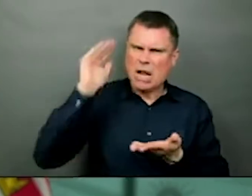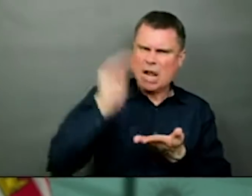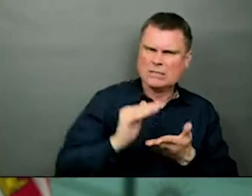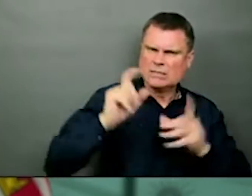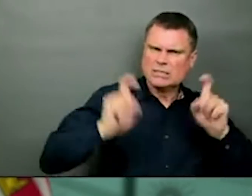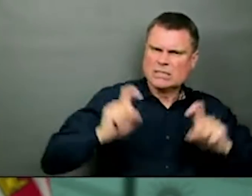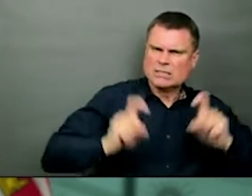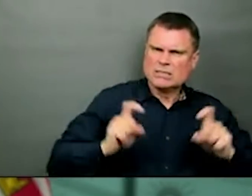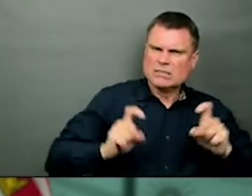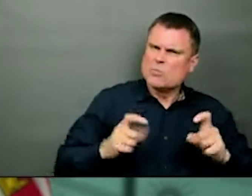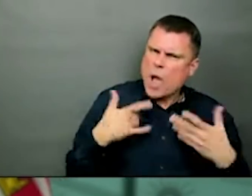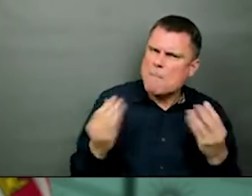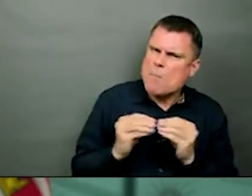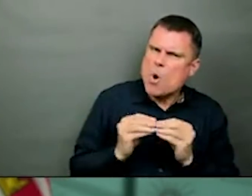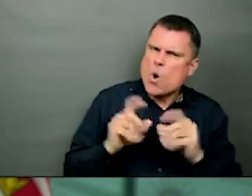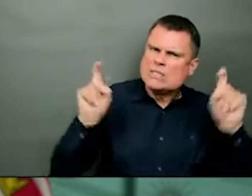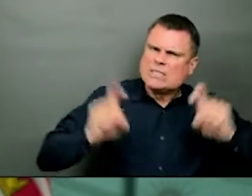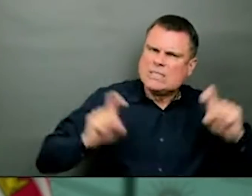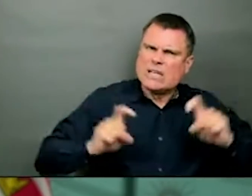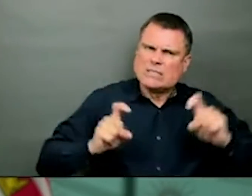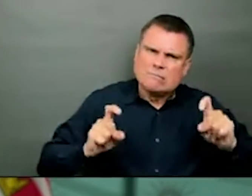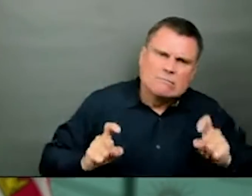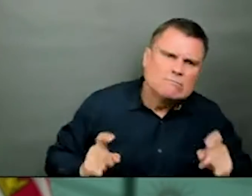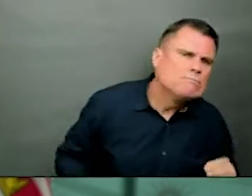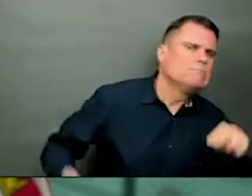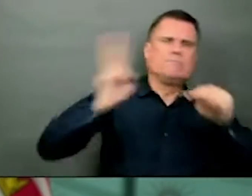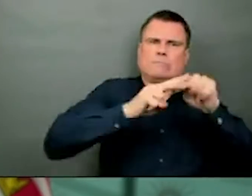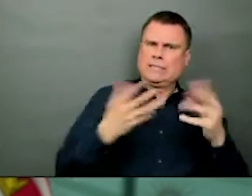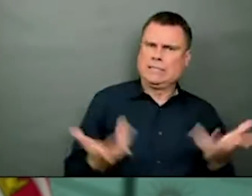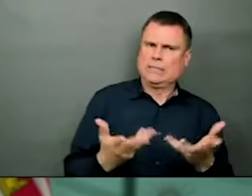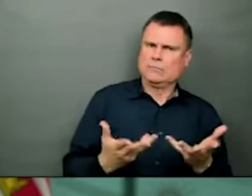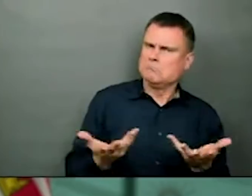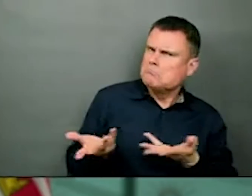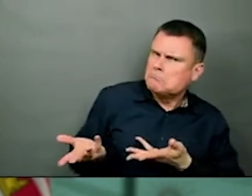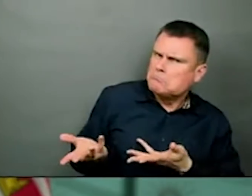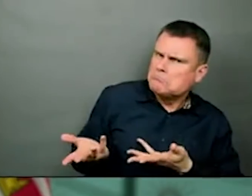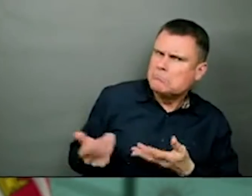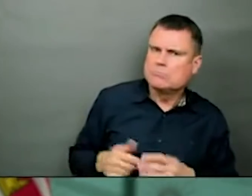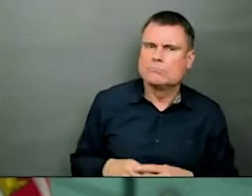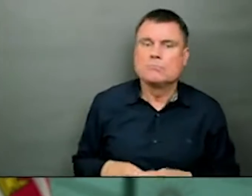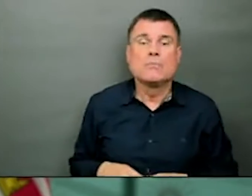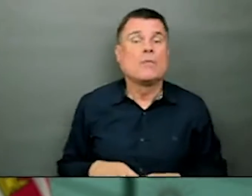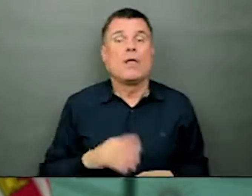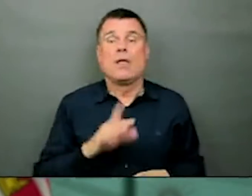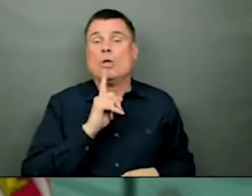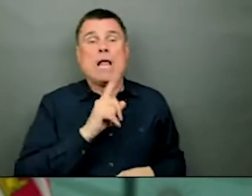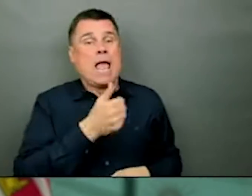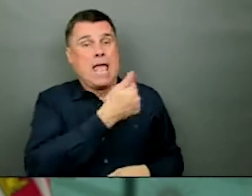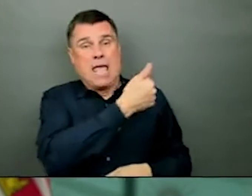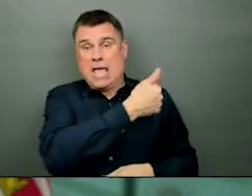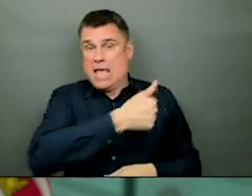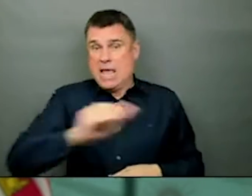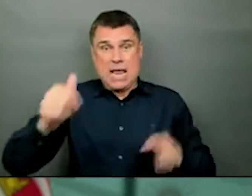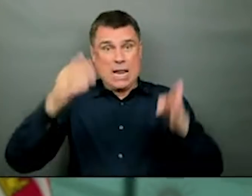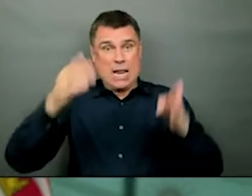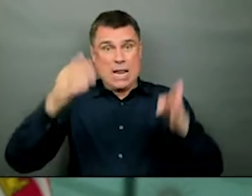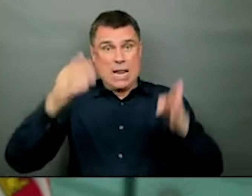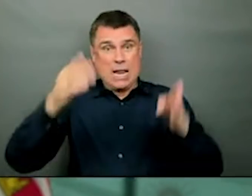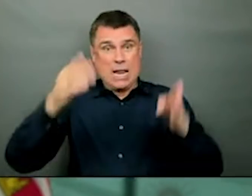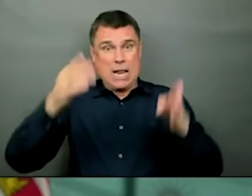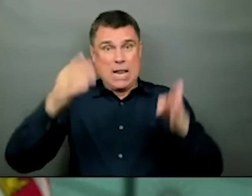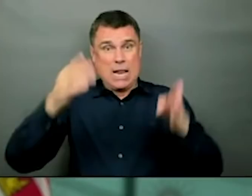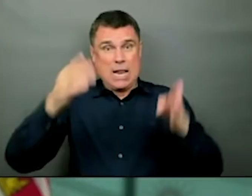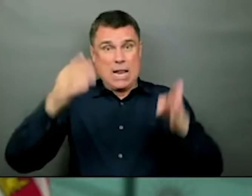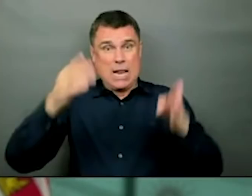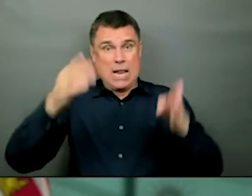question. Actually, testing is available for any British Columbian who wishes it. So there is actually good testing availability, and